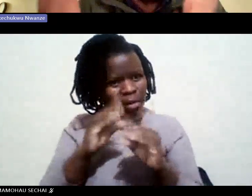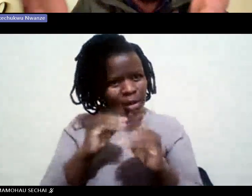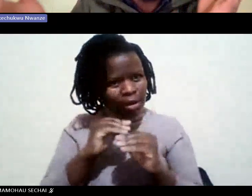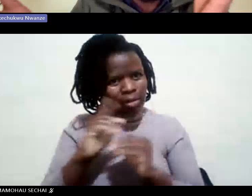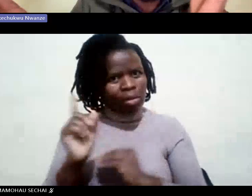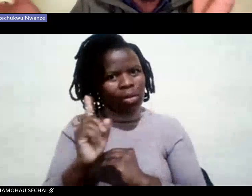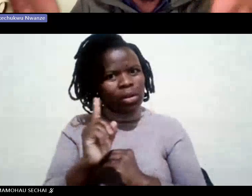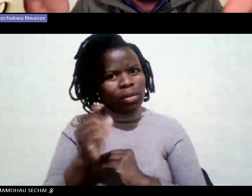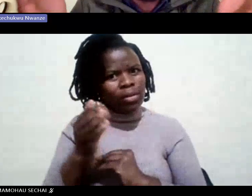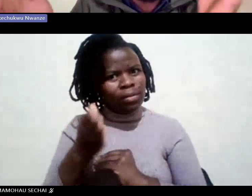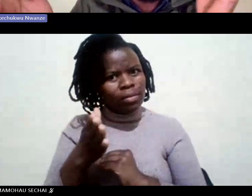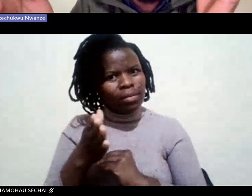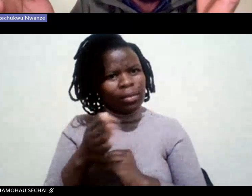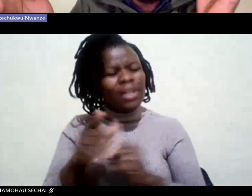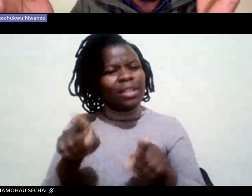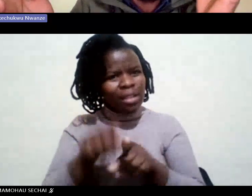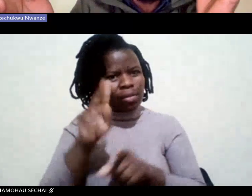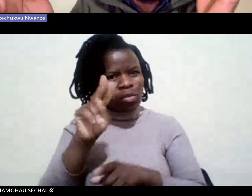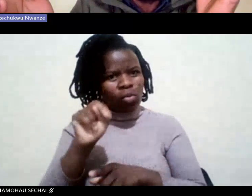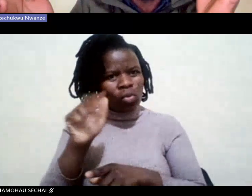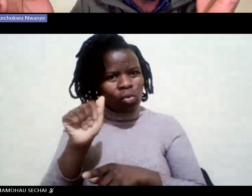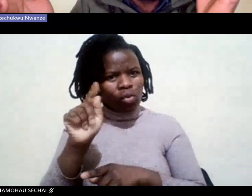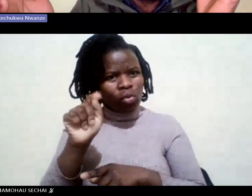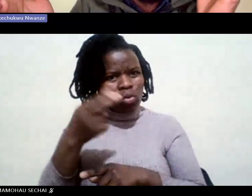saying. There is two sides to this coin, you know.